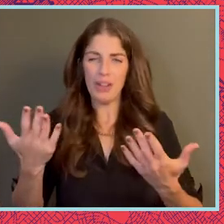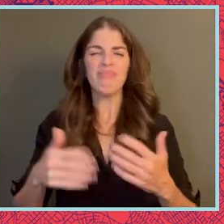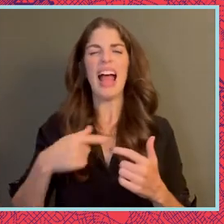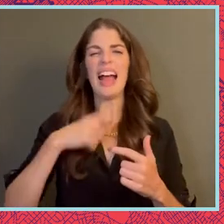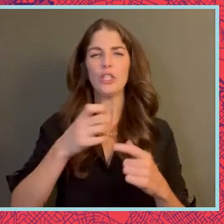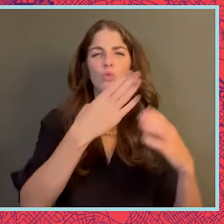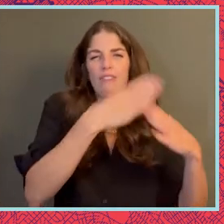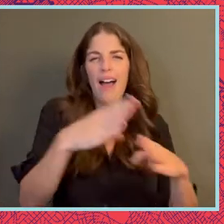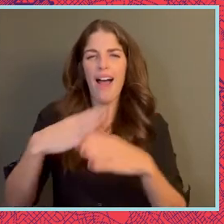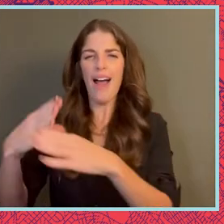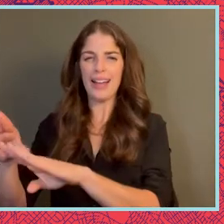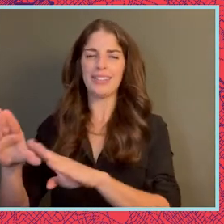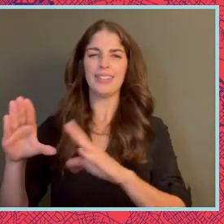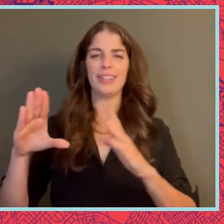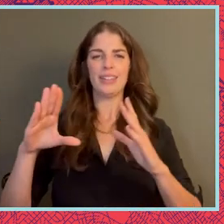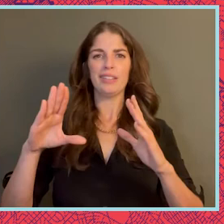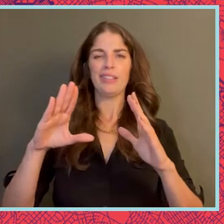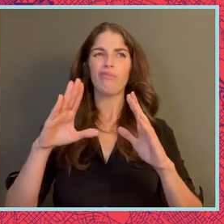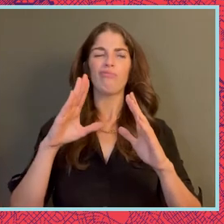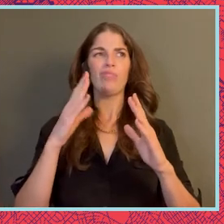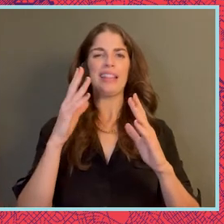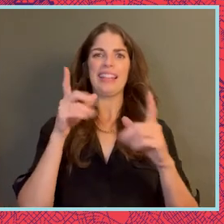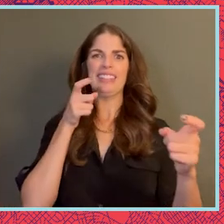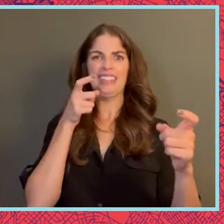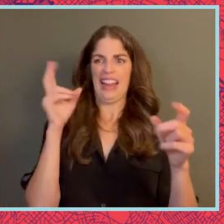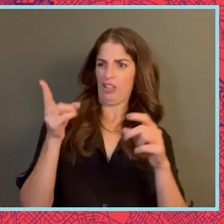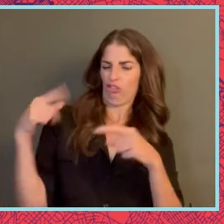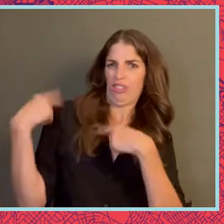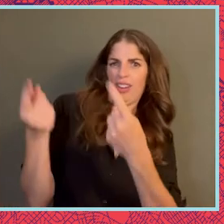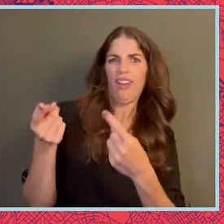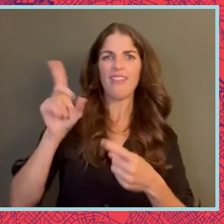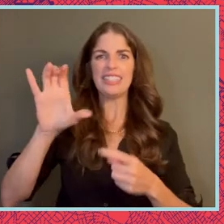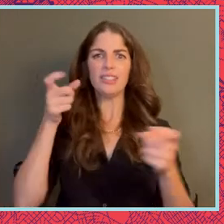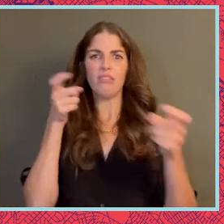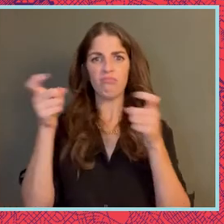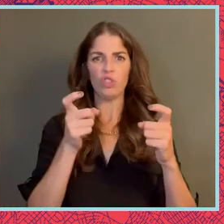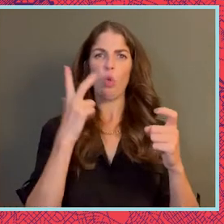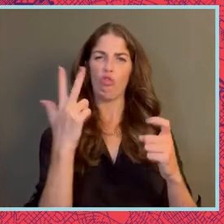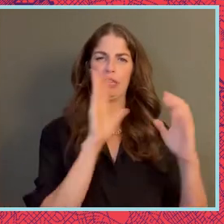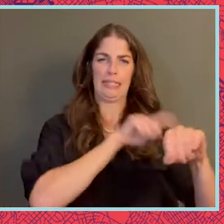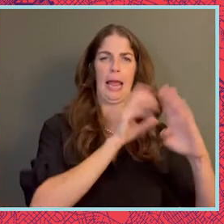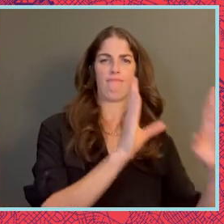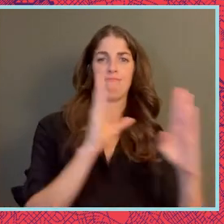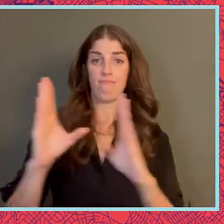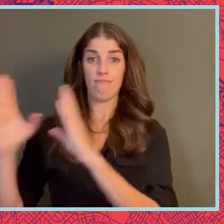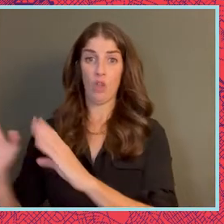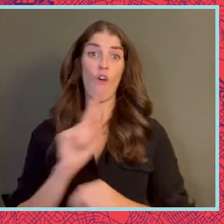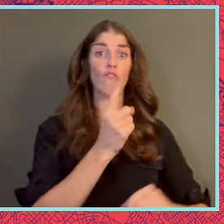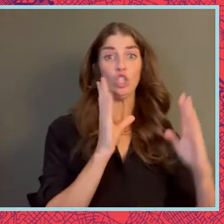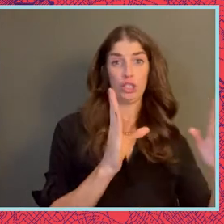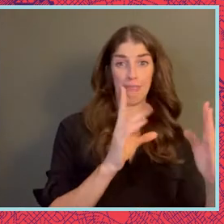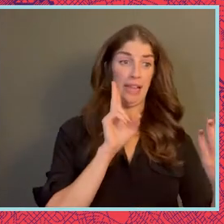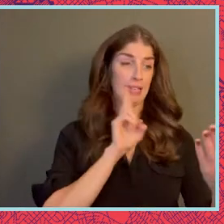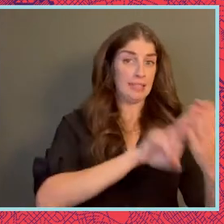governance of the District of Columbia into three broad periods. And the first one, you know, roughly stretches from the signing of the